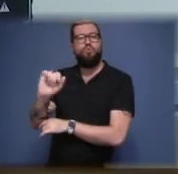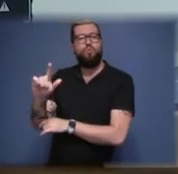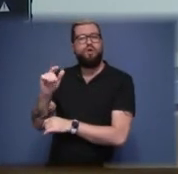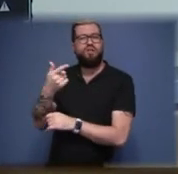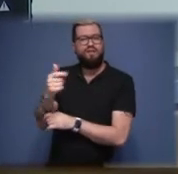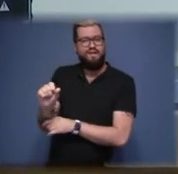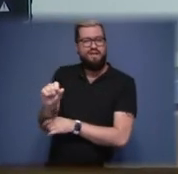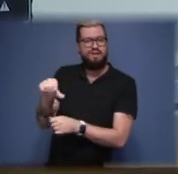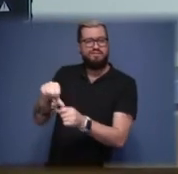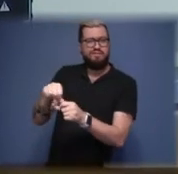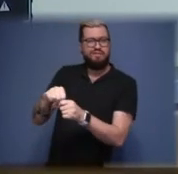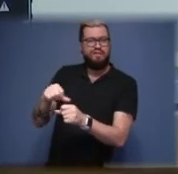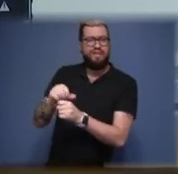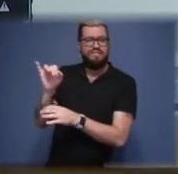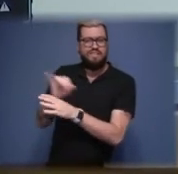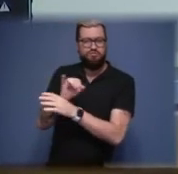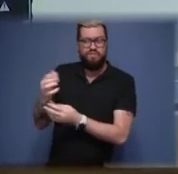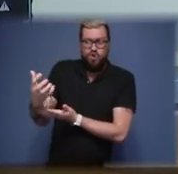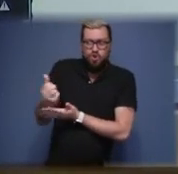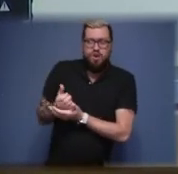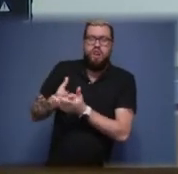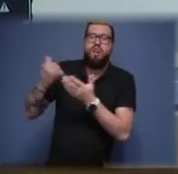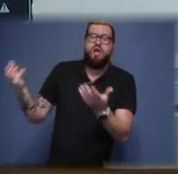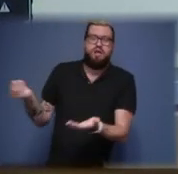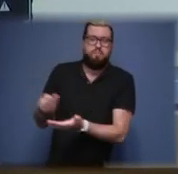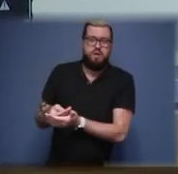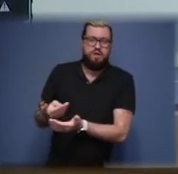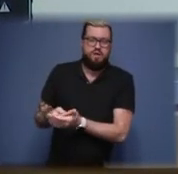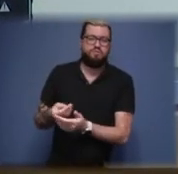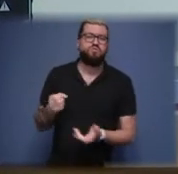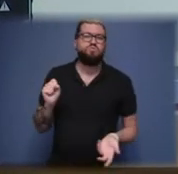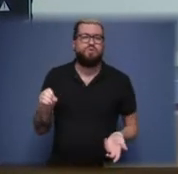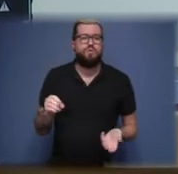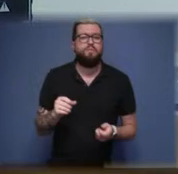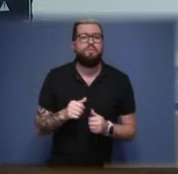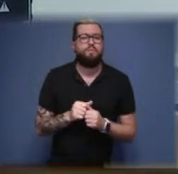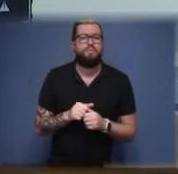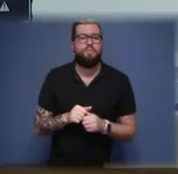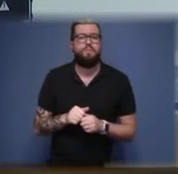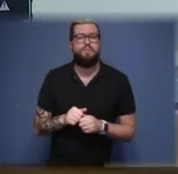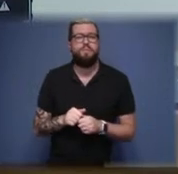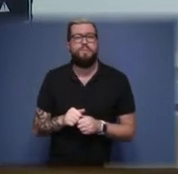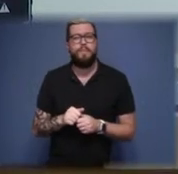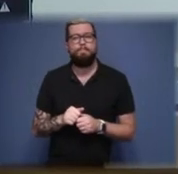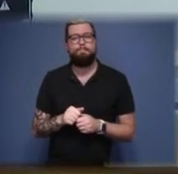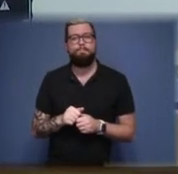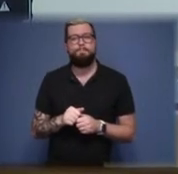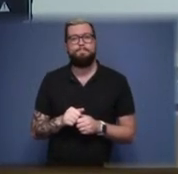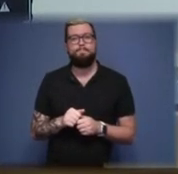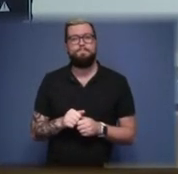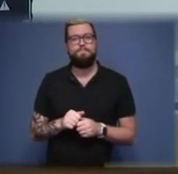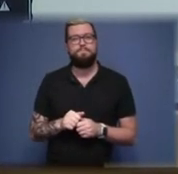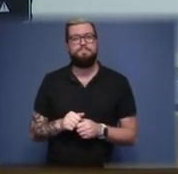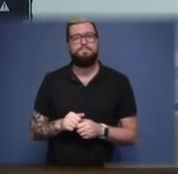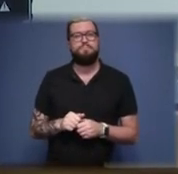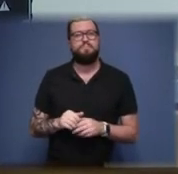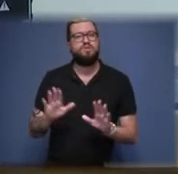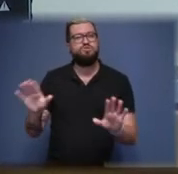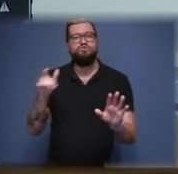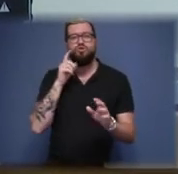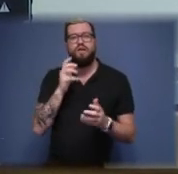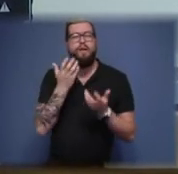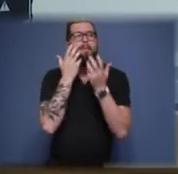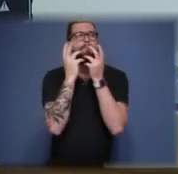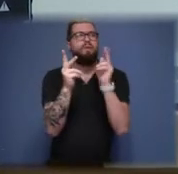industry. They've made a lot of money. So, you know, it's, yeah, sorry. We shouldn't really have people yelling